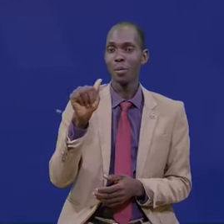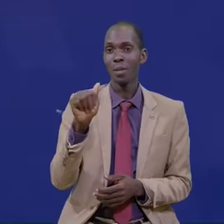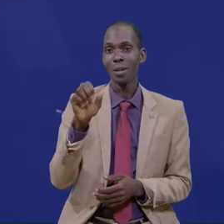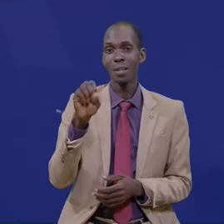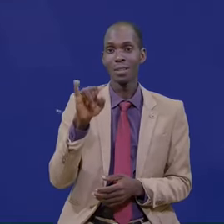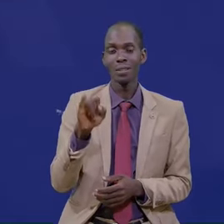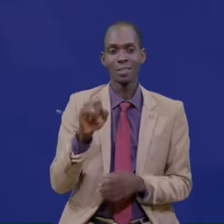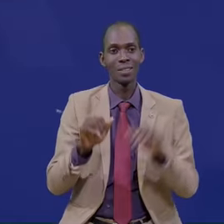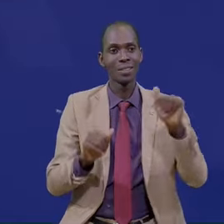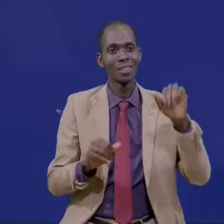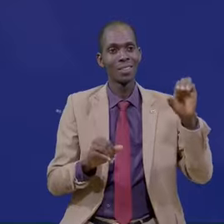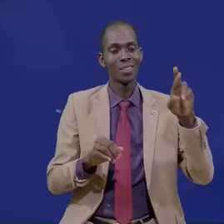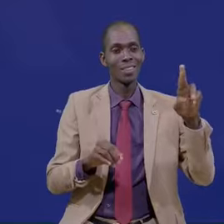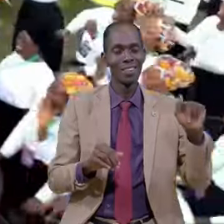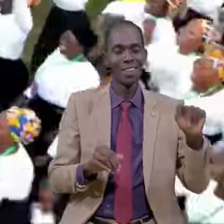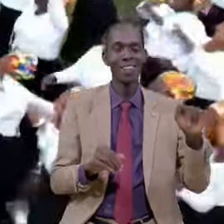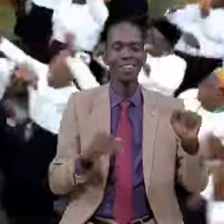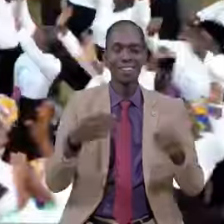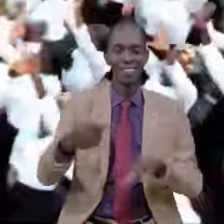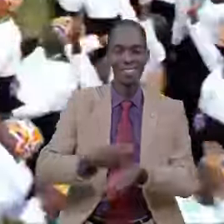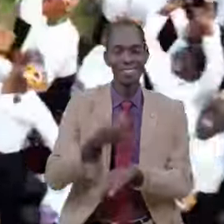name my second